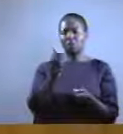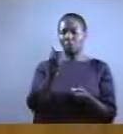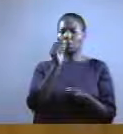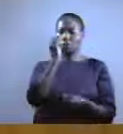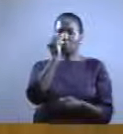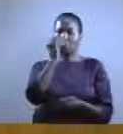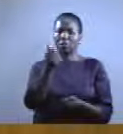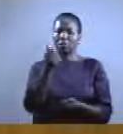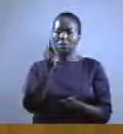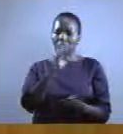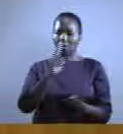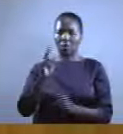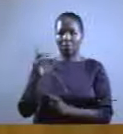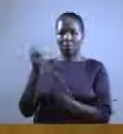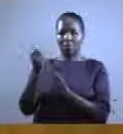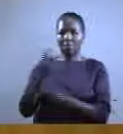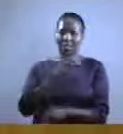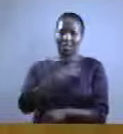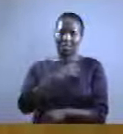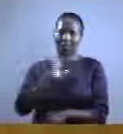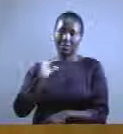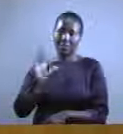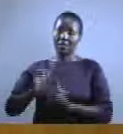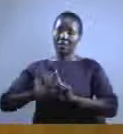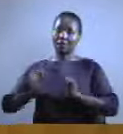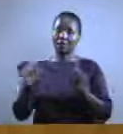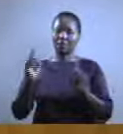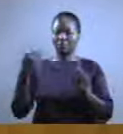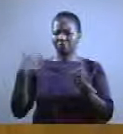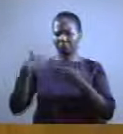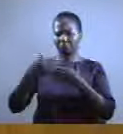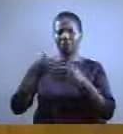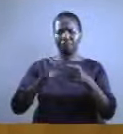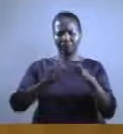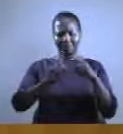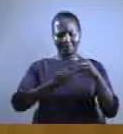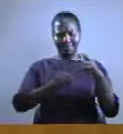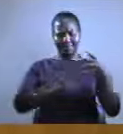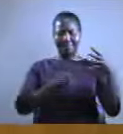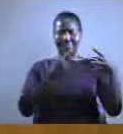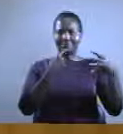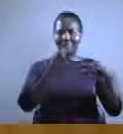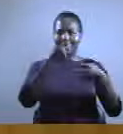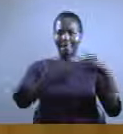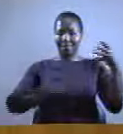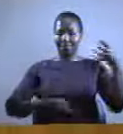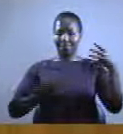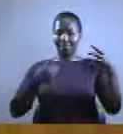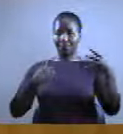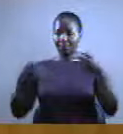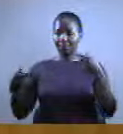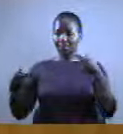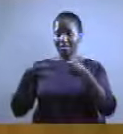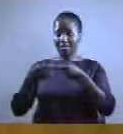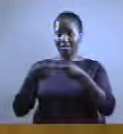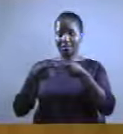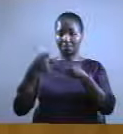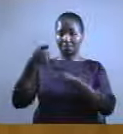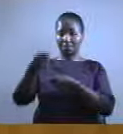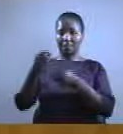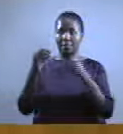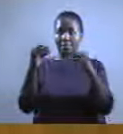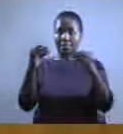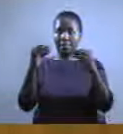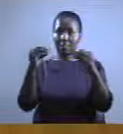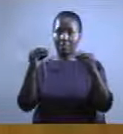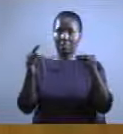the Honourable Finance Minister. But all indications are that this subsidy will be a favourite and